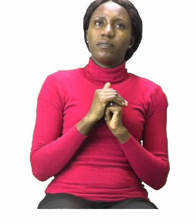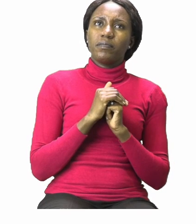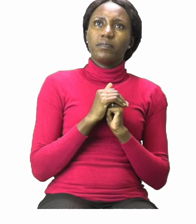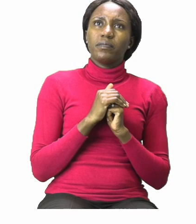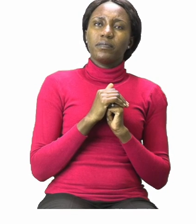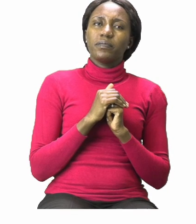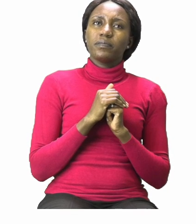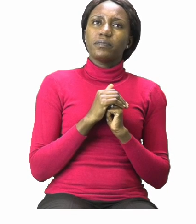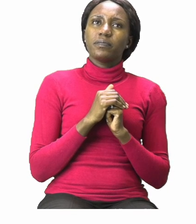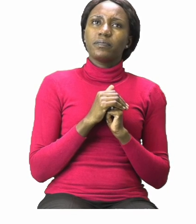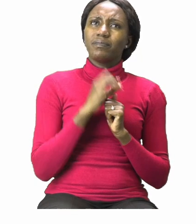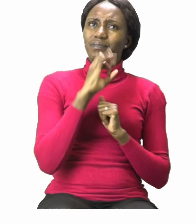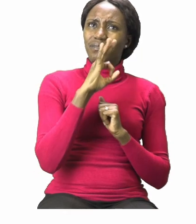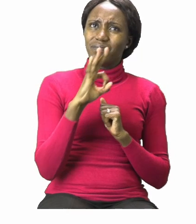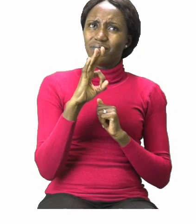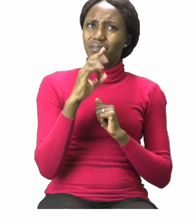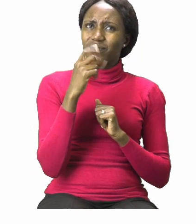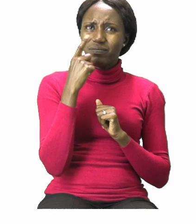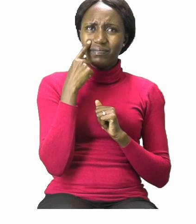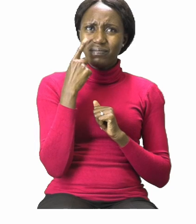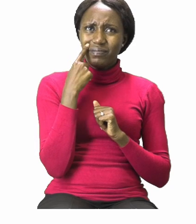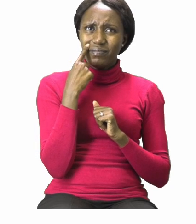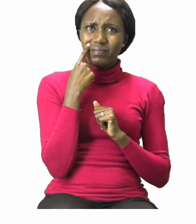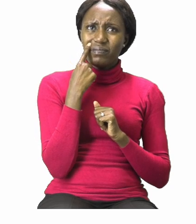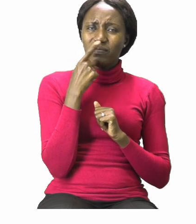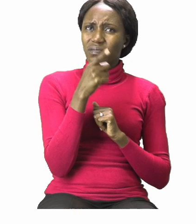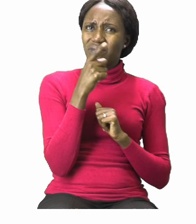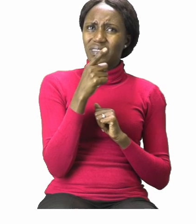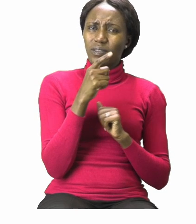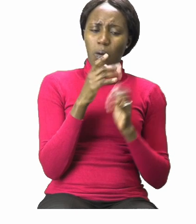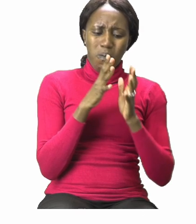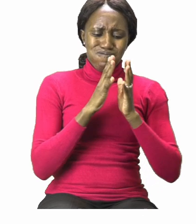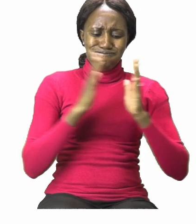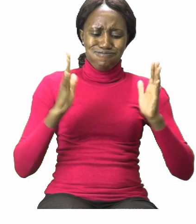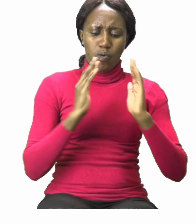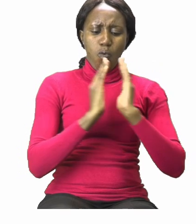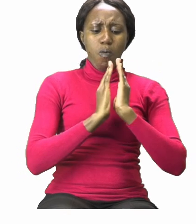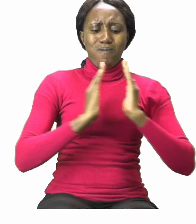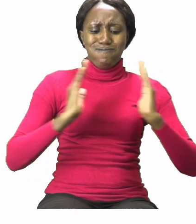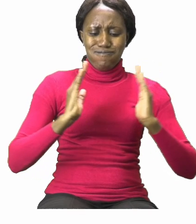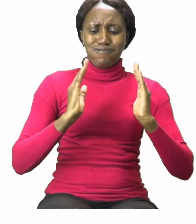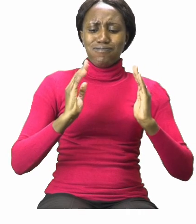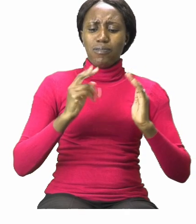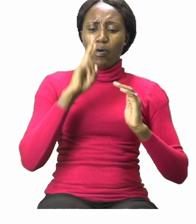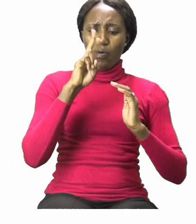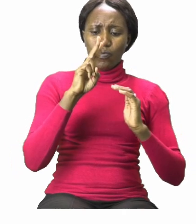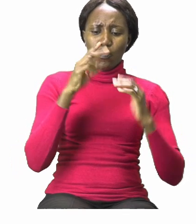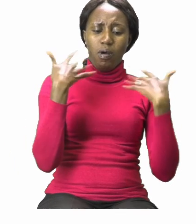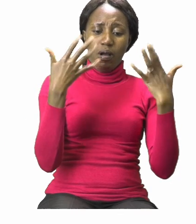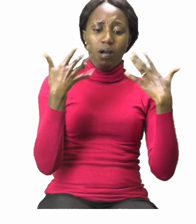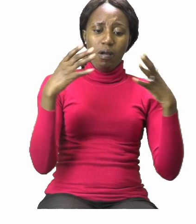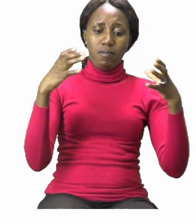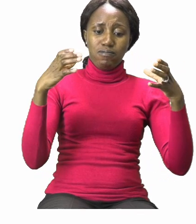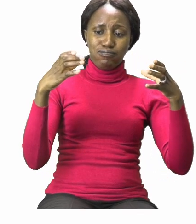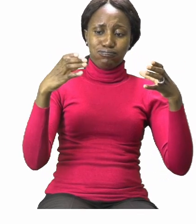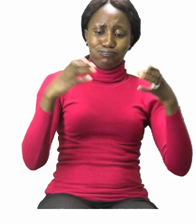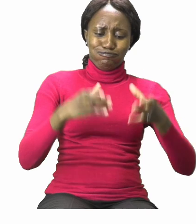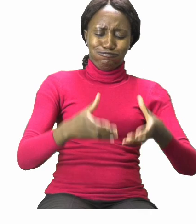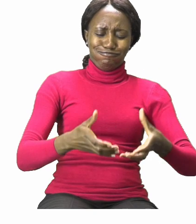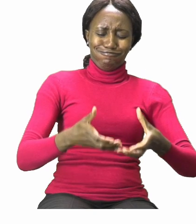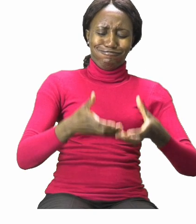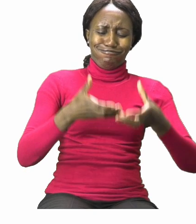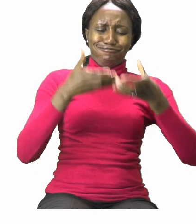then if you see that these things are thick, you need 2 hands to lift them